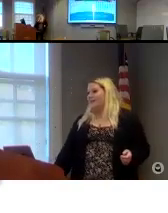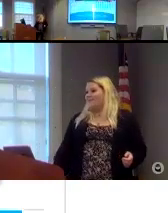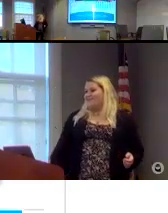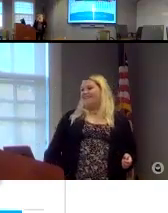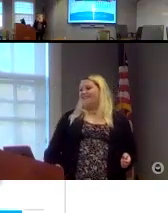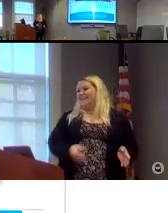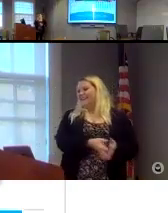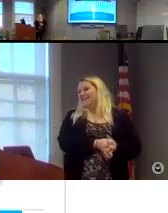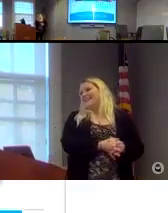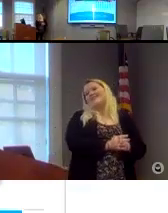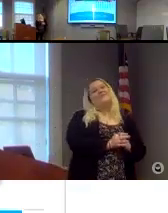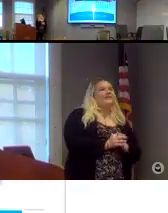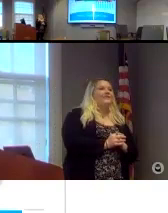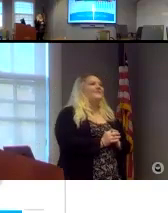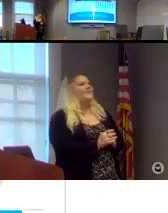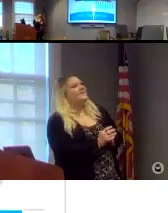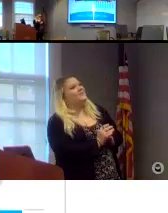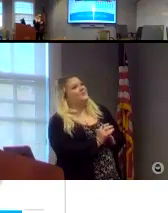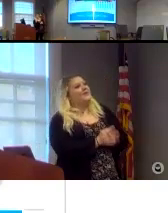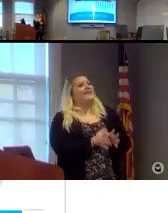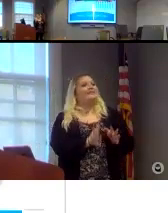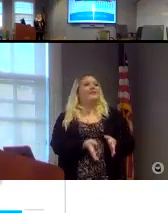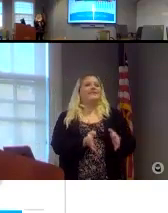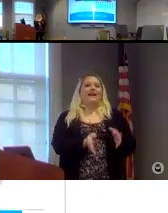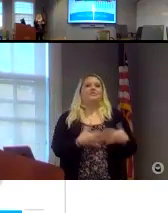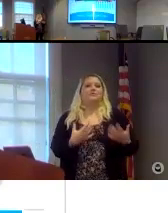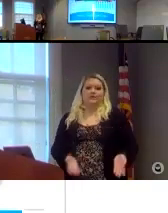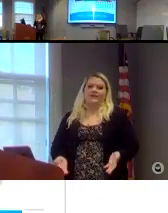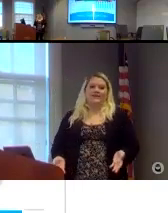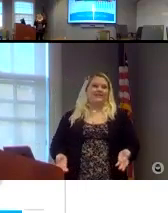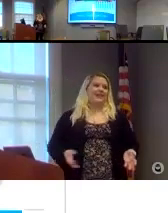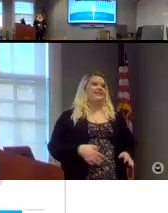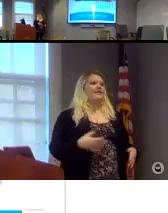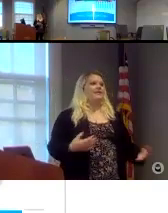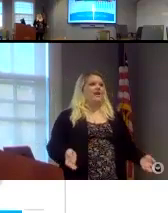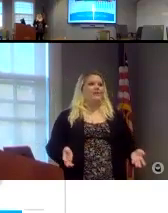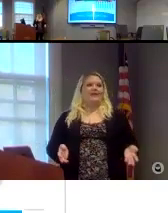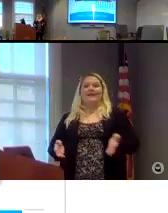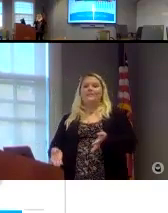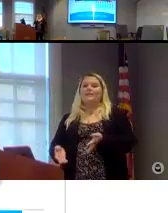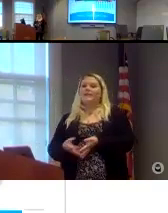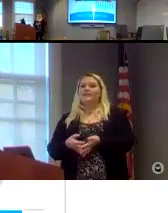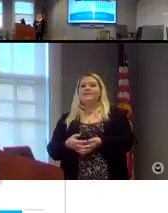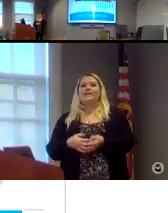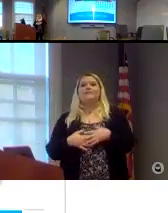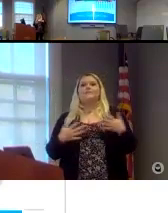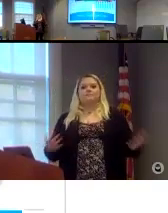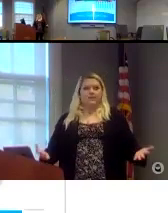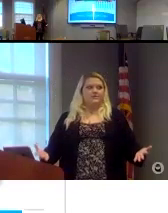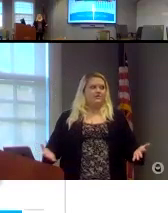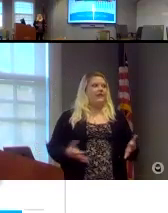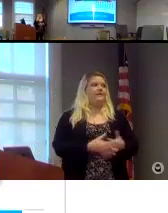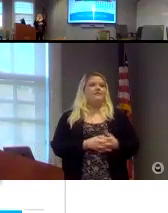laptop a few times. And then we also observed what was actually World Heritage Sites that are evaluated as World Heritage